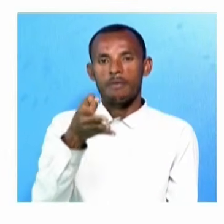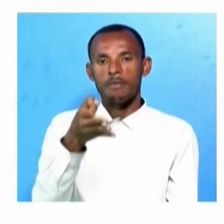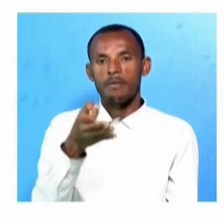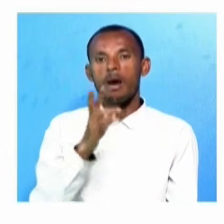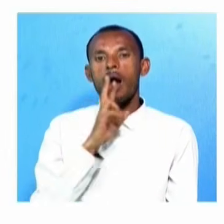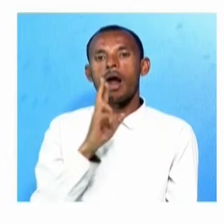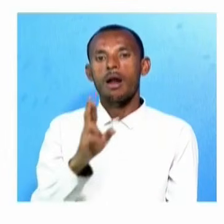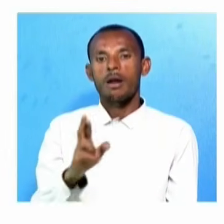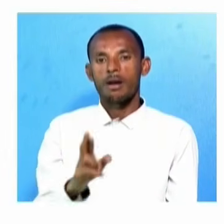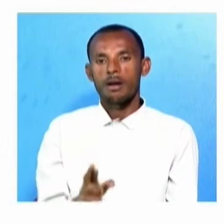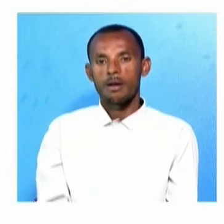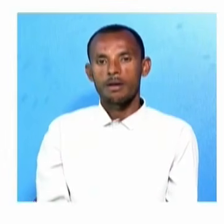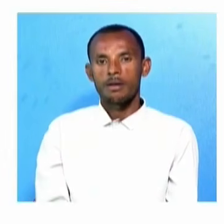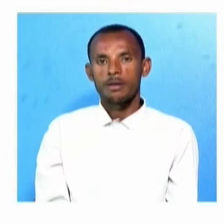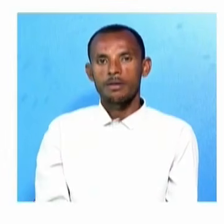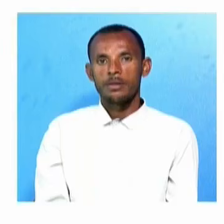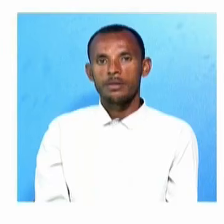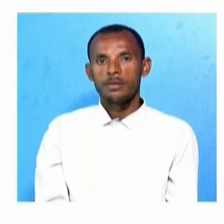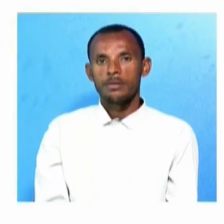are